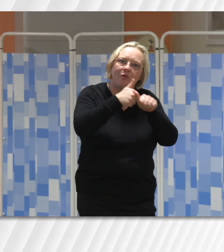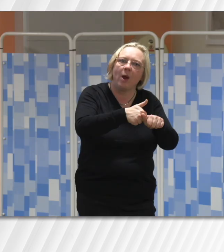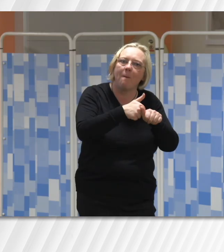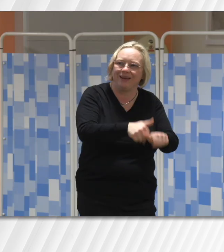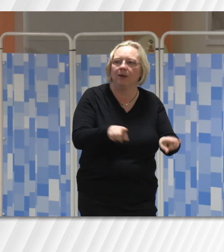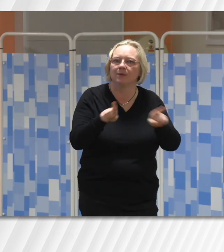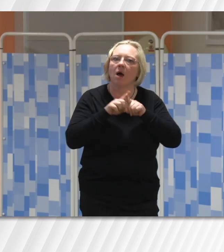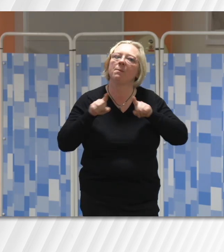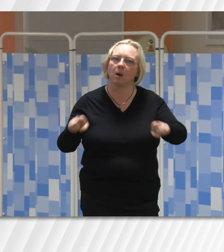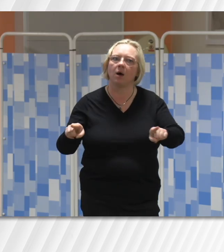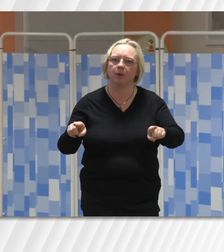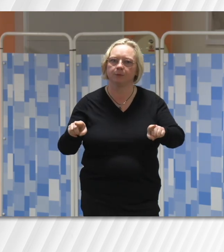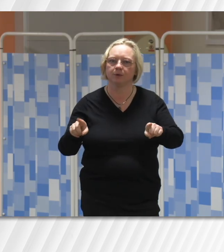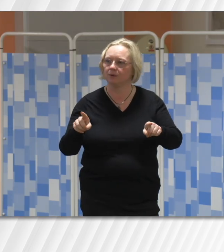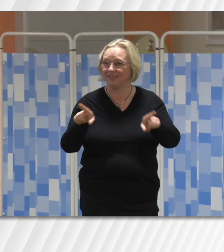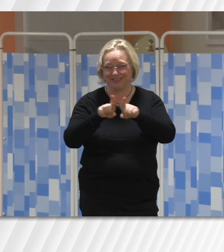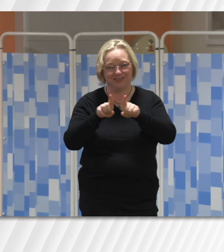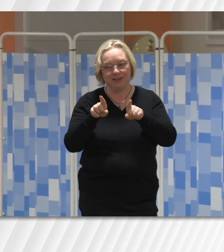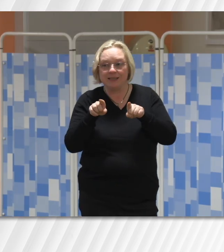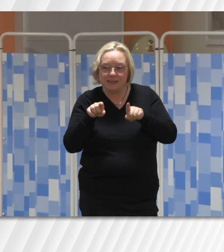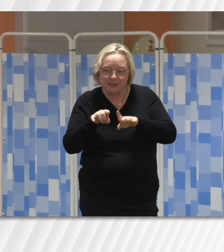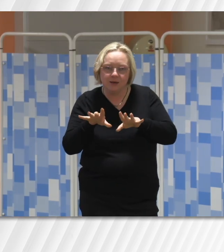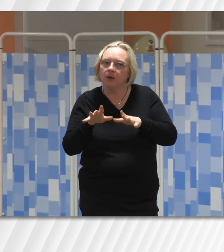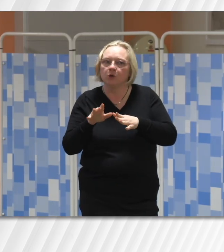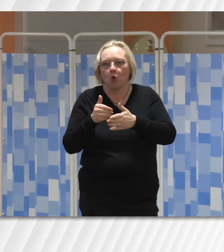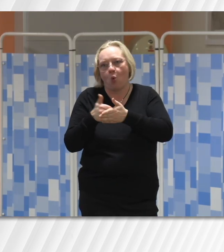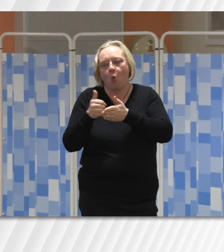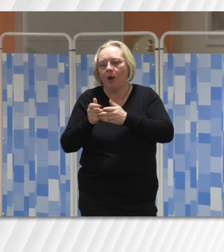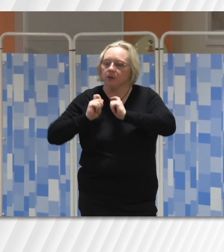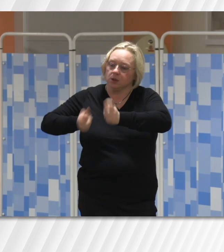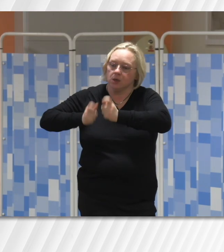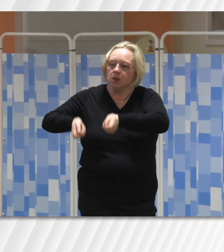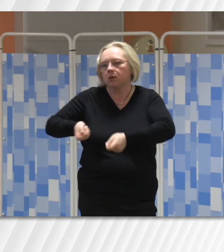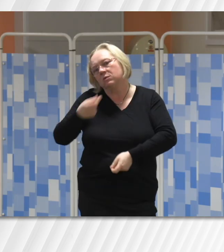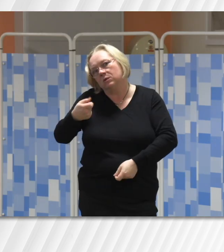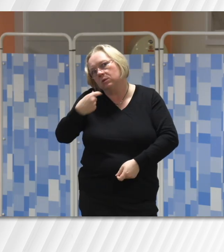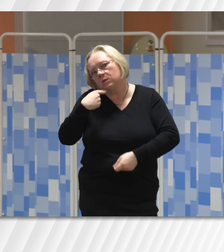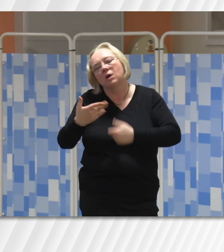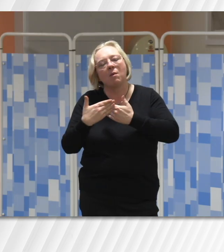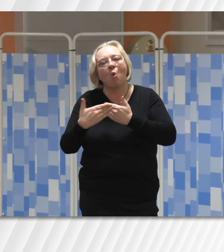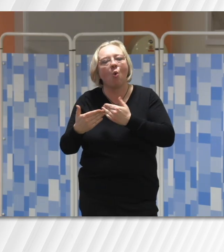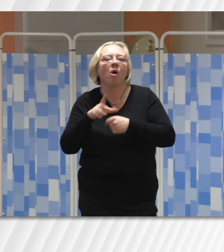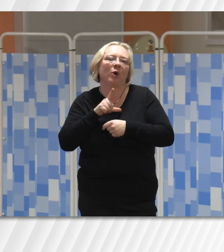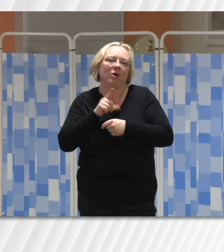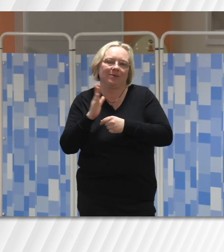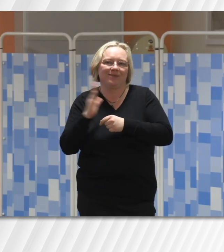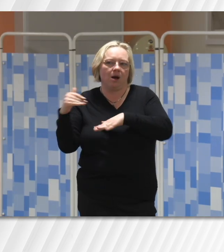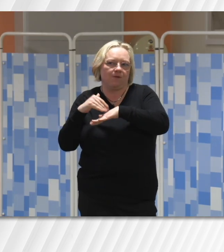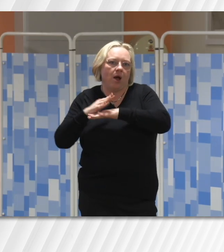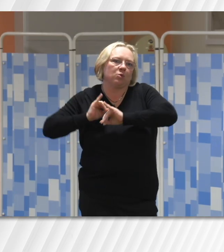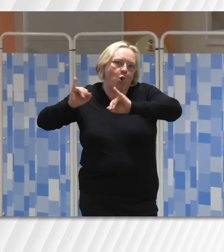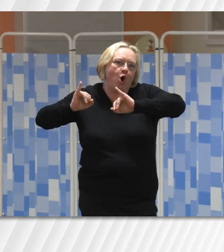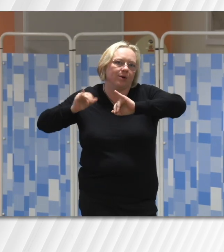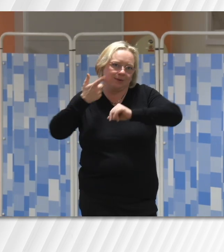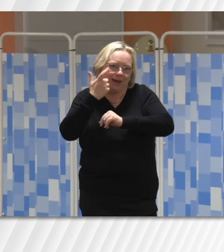somebody with Parkinson's. It's not a case of giving lots of medication, because potentially then you're causing potential side effects, really. So sometimes the